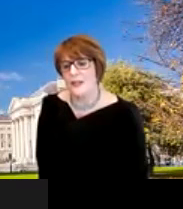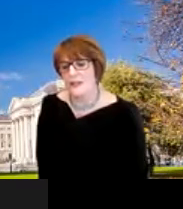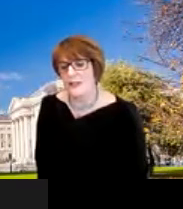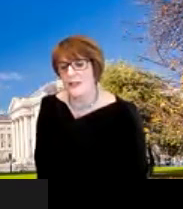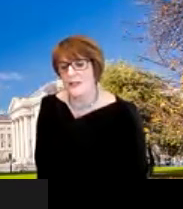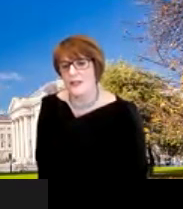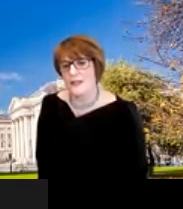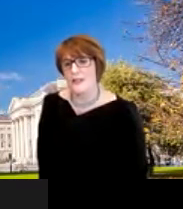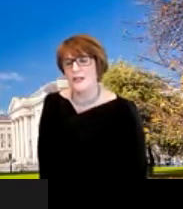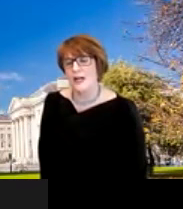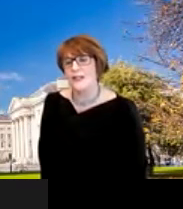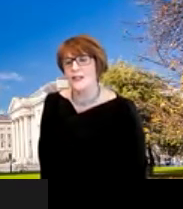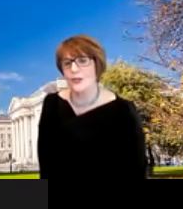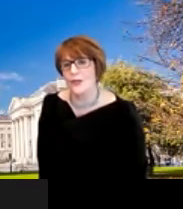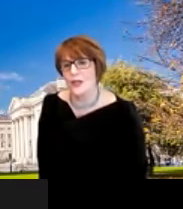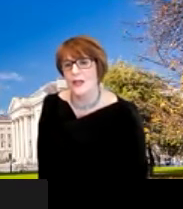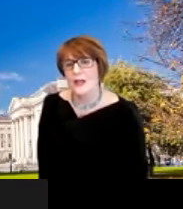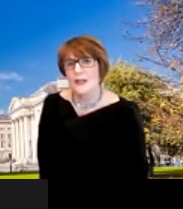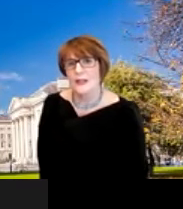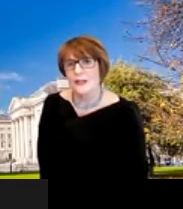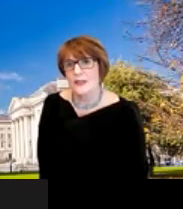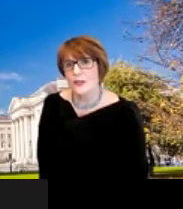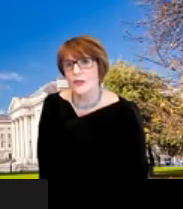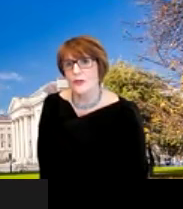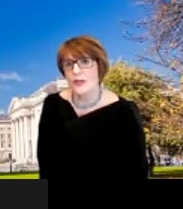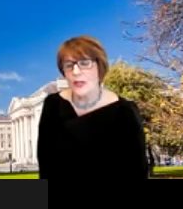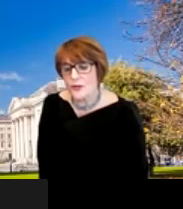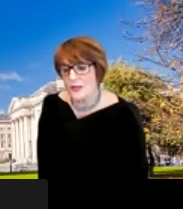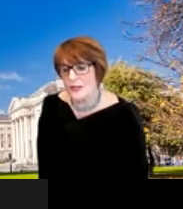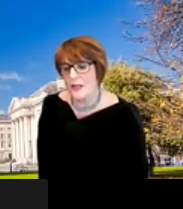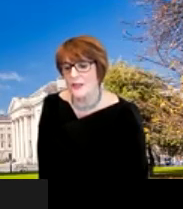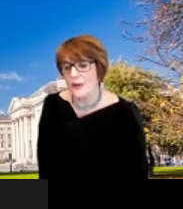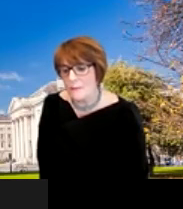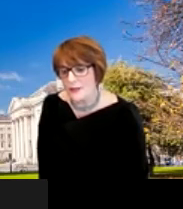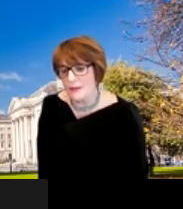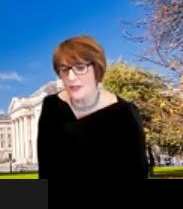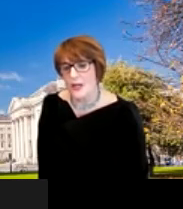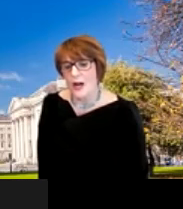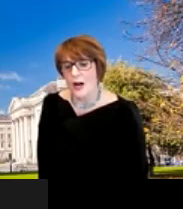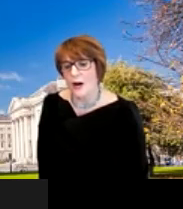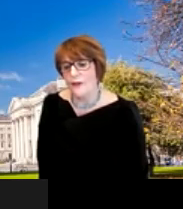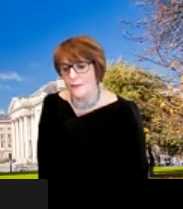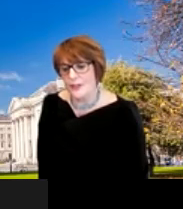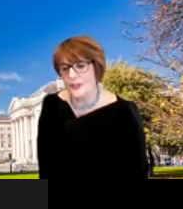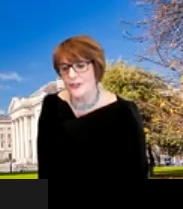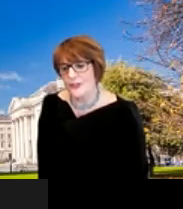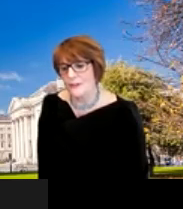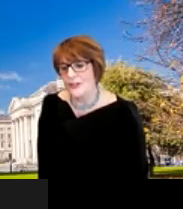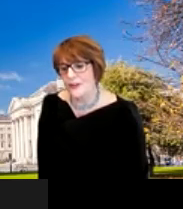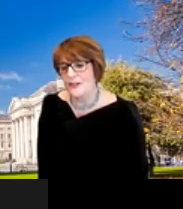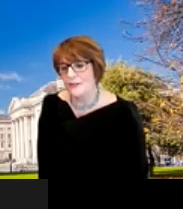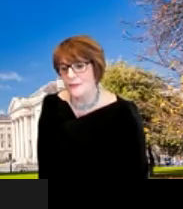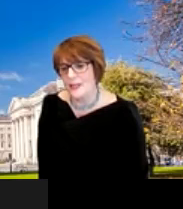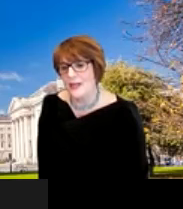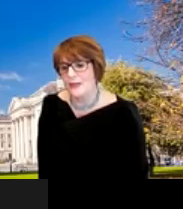think it attests to the interest and the commitment of our minister, that the